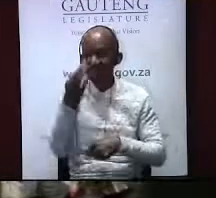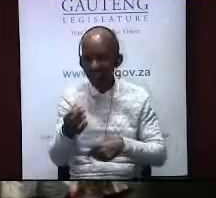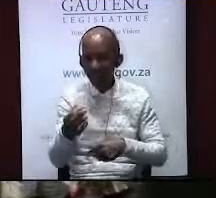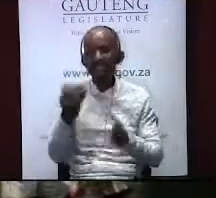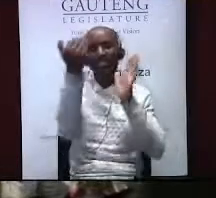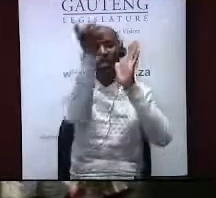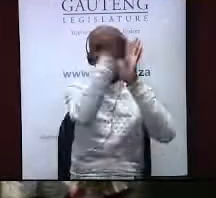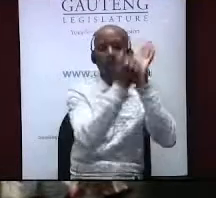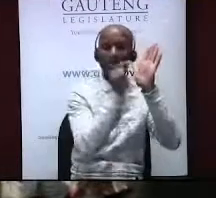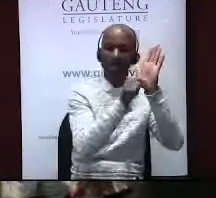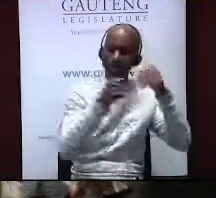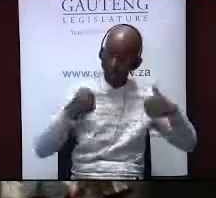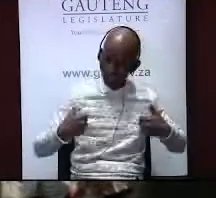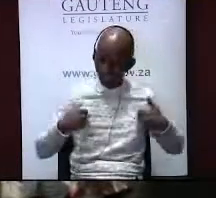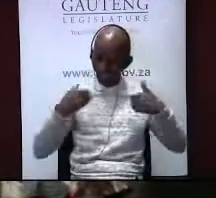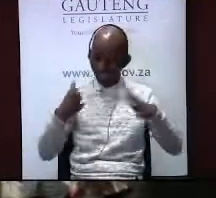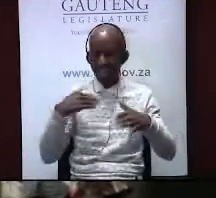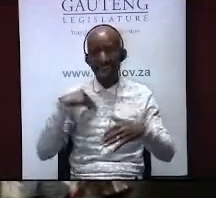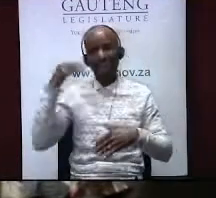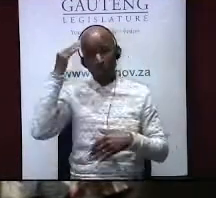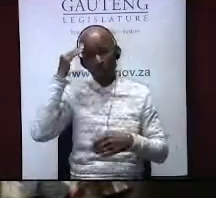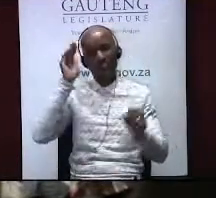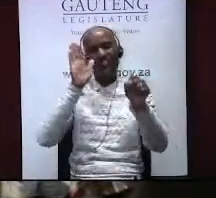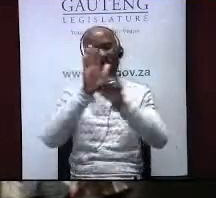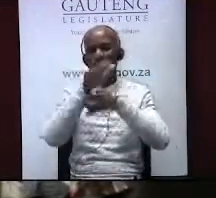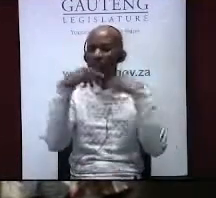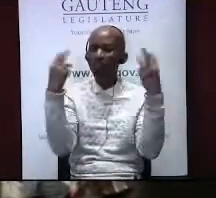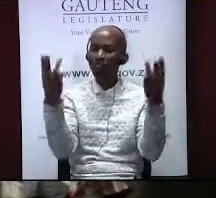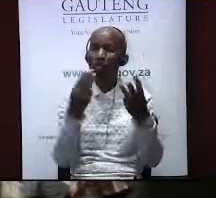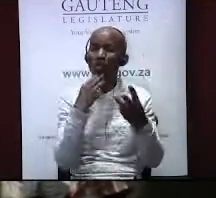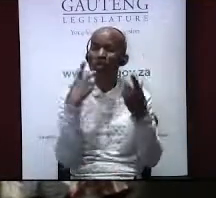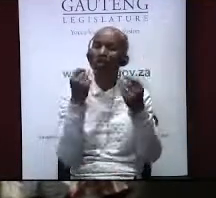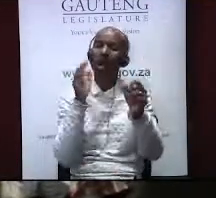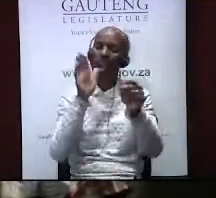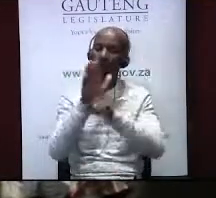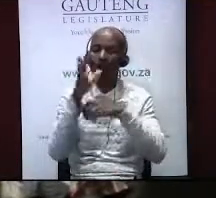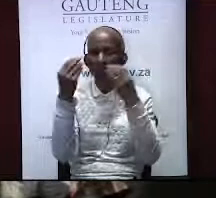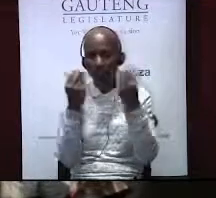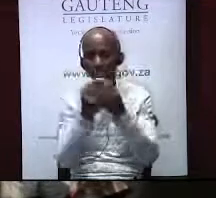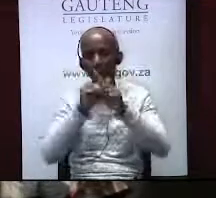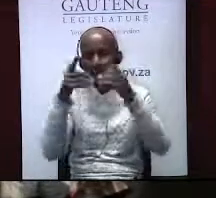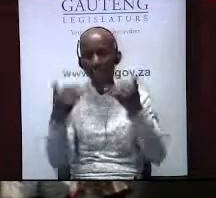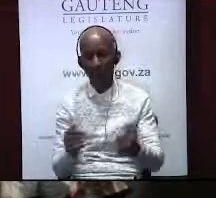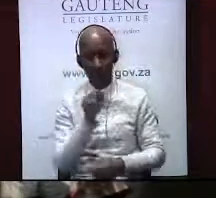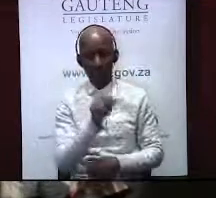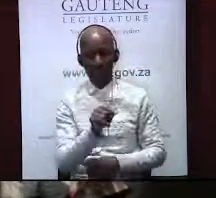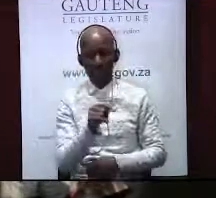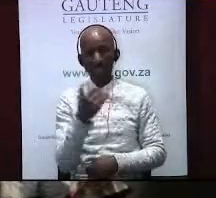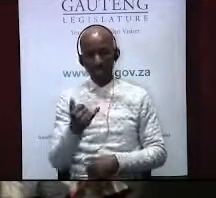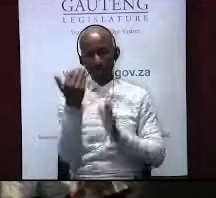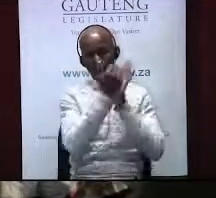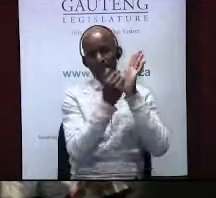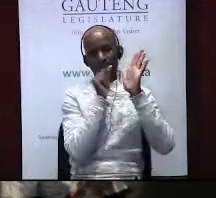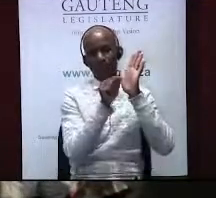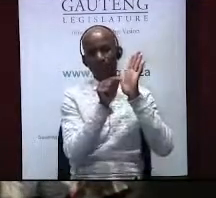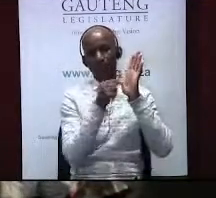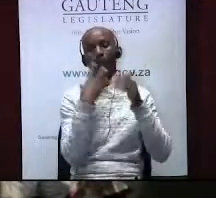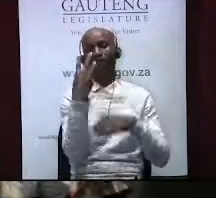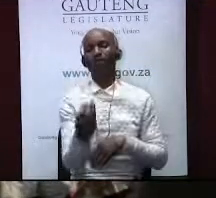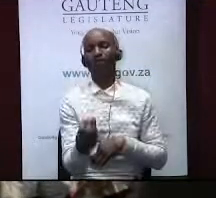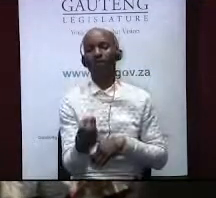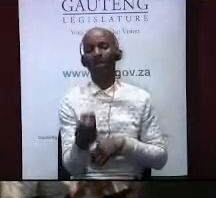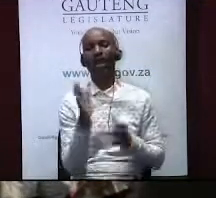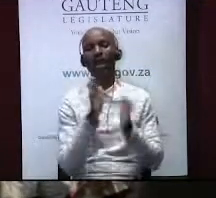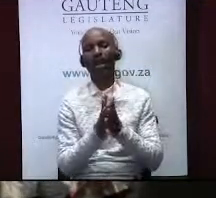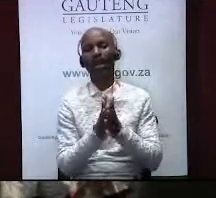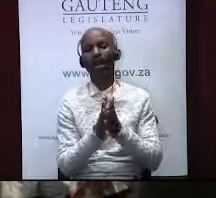are programs that we have started. I know that there's a lot of people that are doing a lot of things, but this is the programs that we are having.